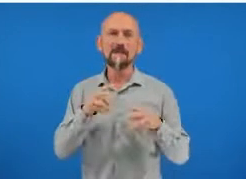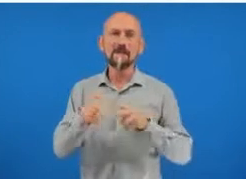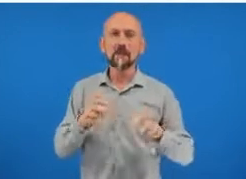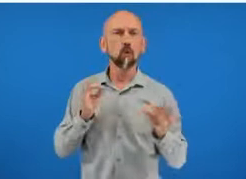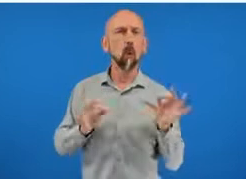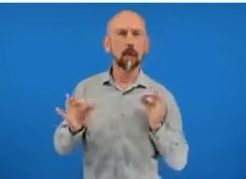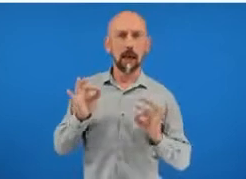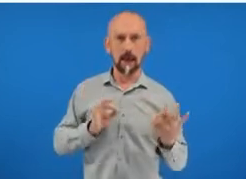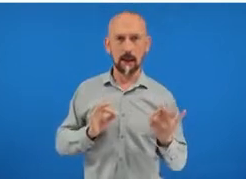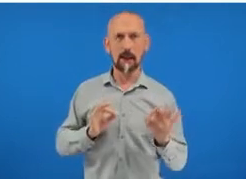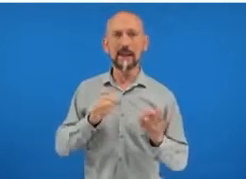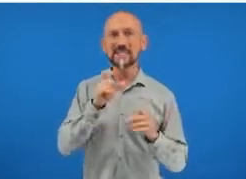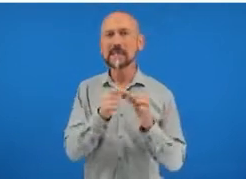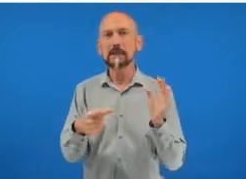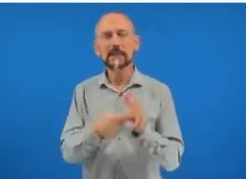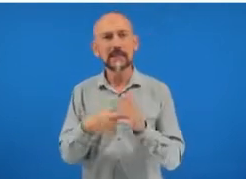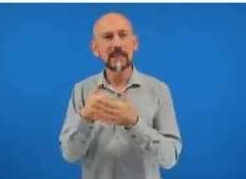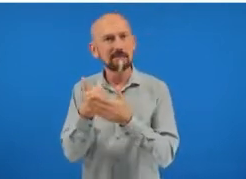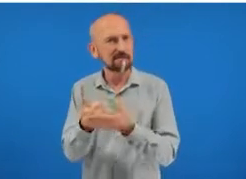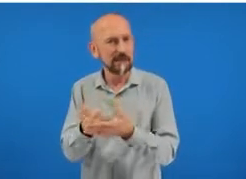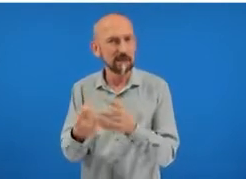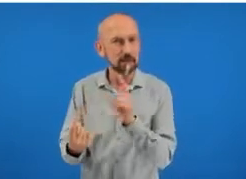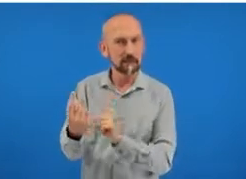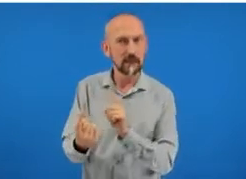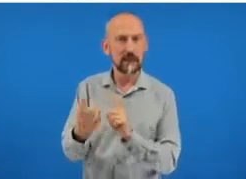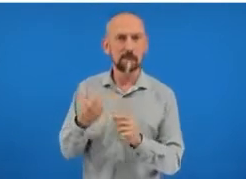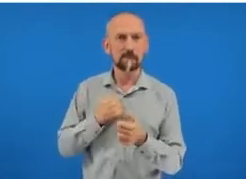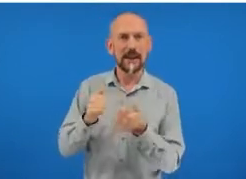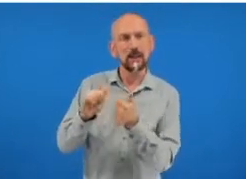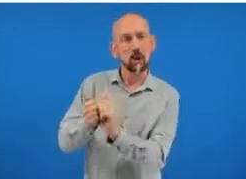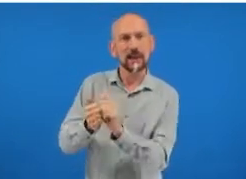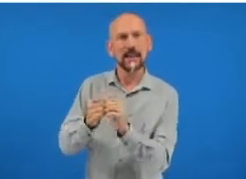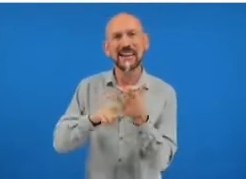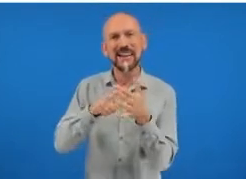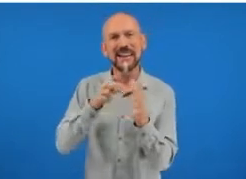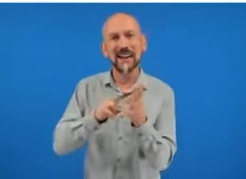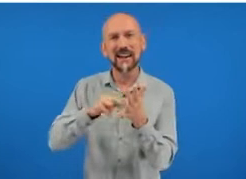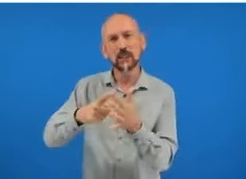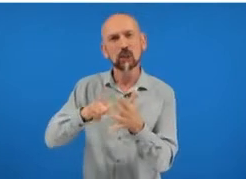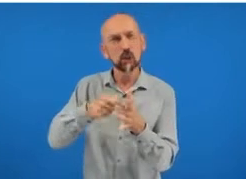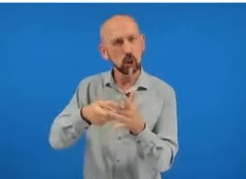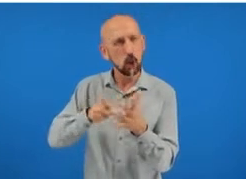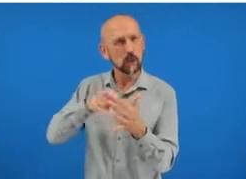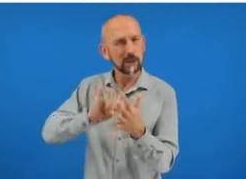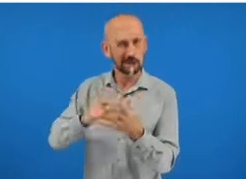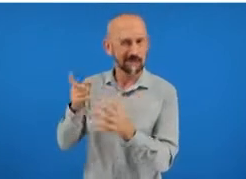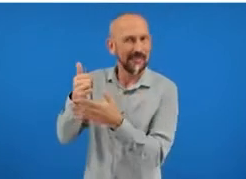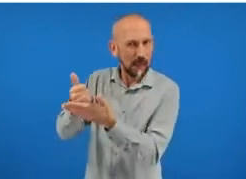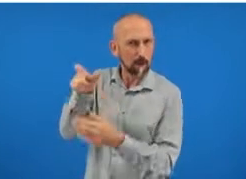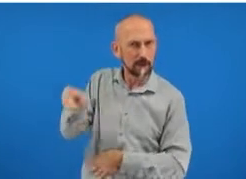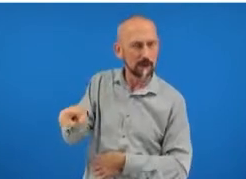from a CBT session for PTSD where my wonderful colleague, Leanne Jones, is playing the therapist and I